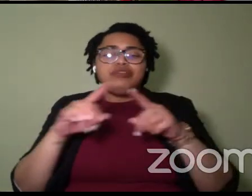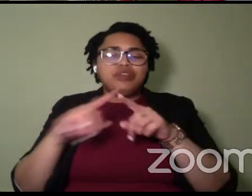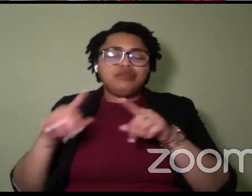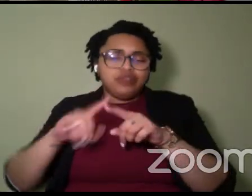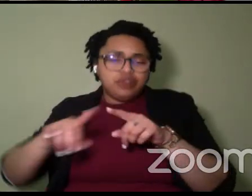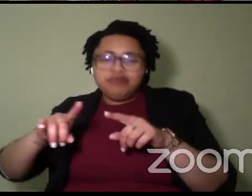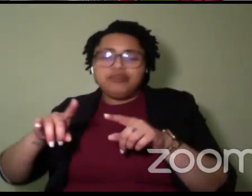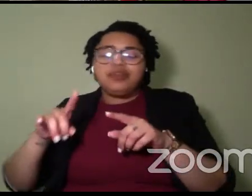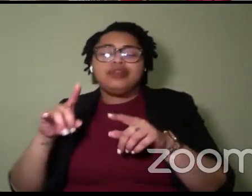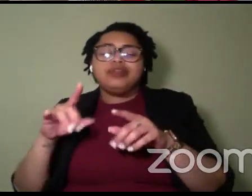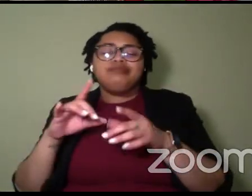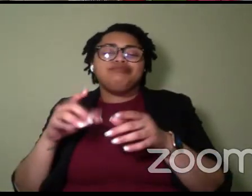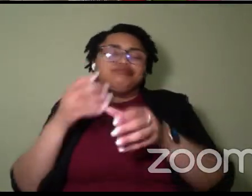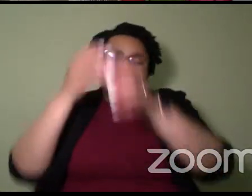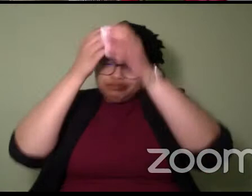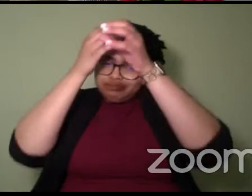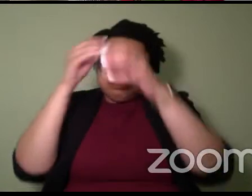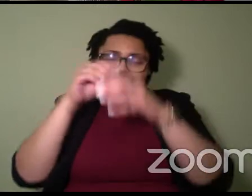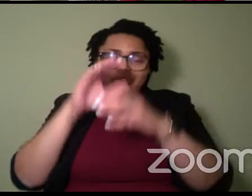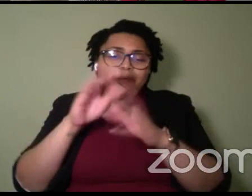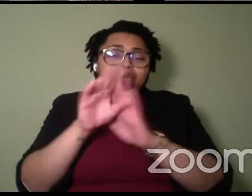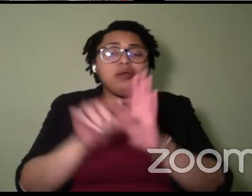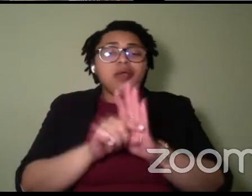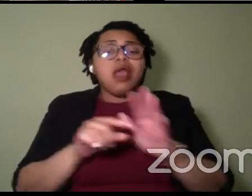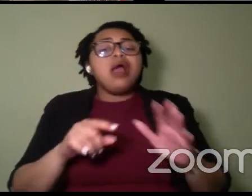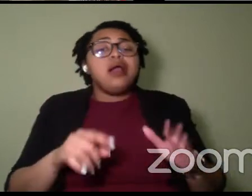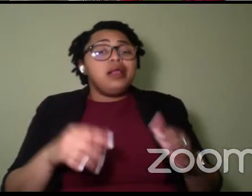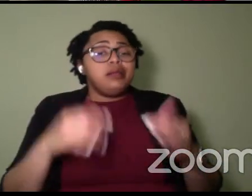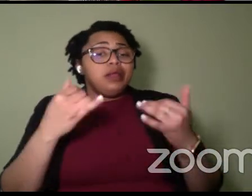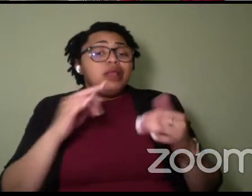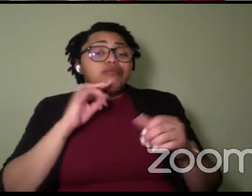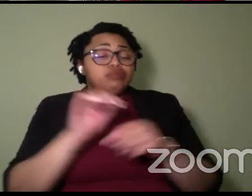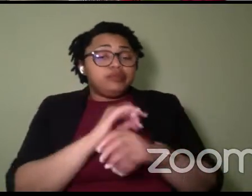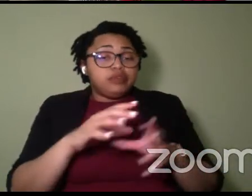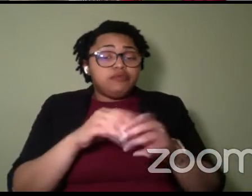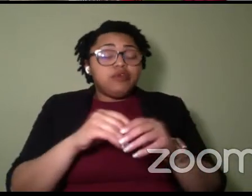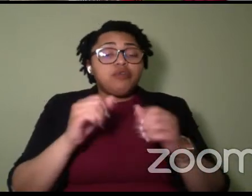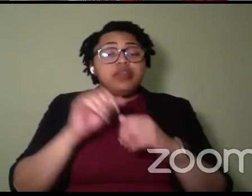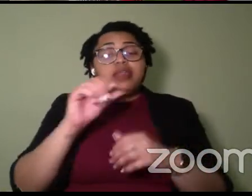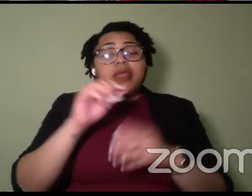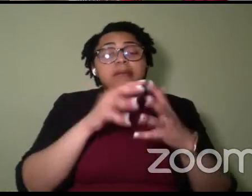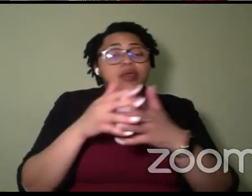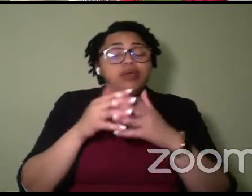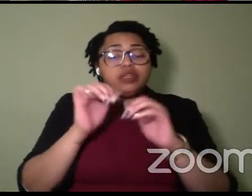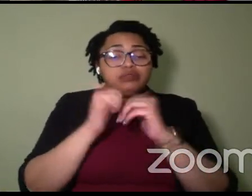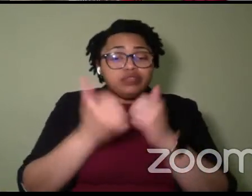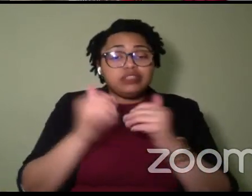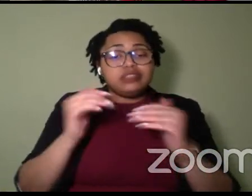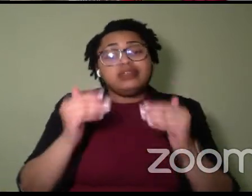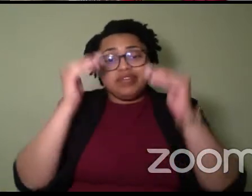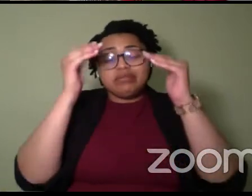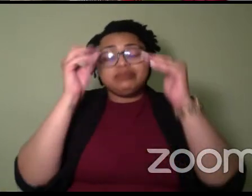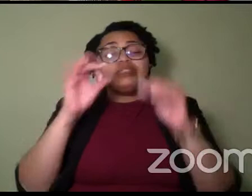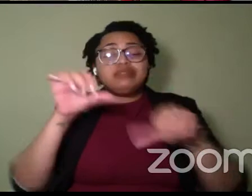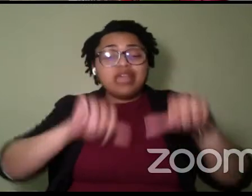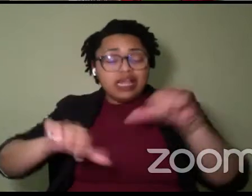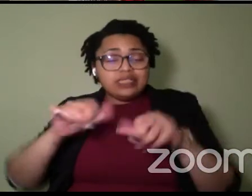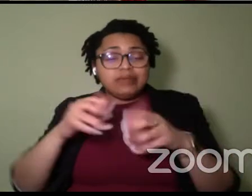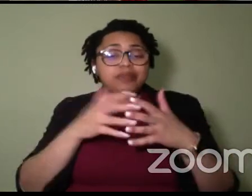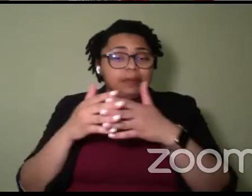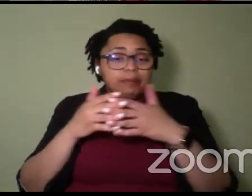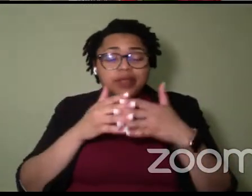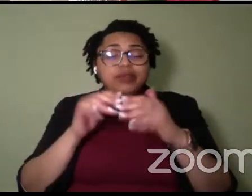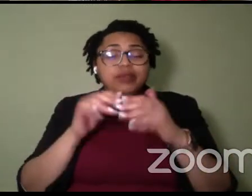American Association for the Advancement of Science, the American Academy of Microbiology, and the